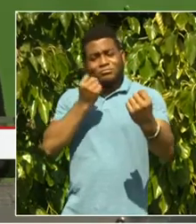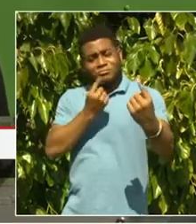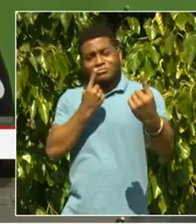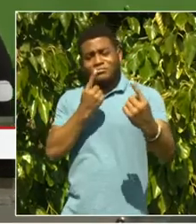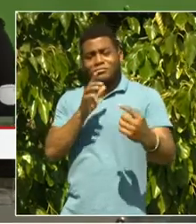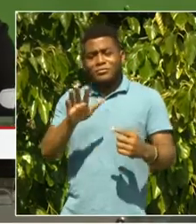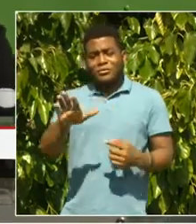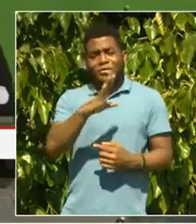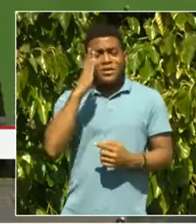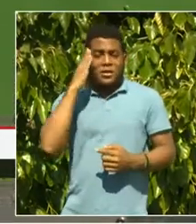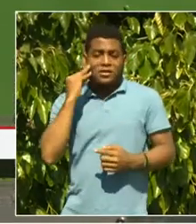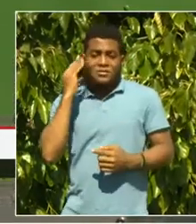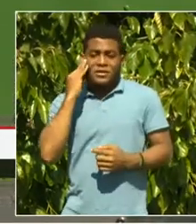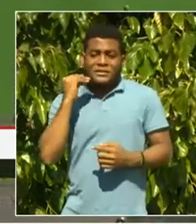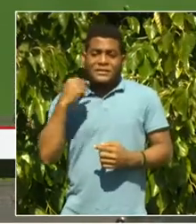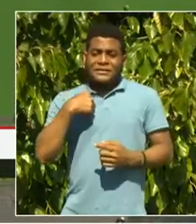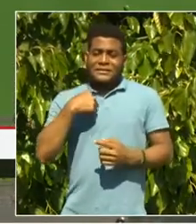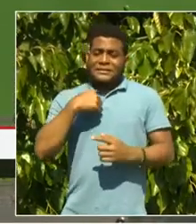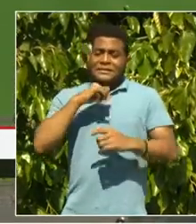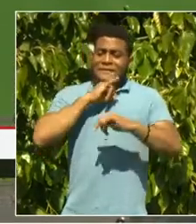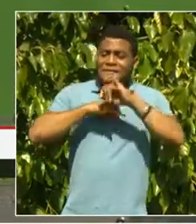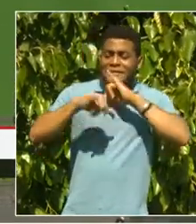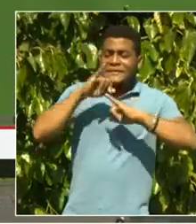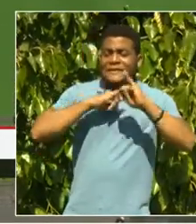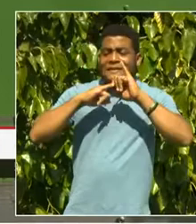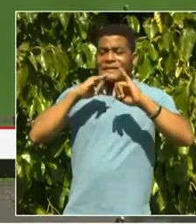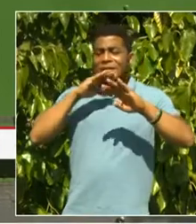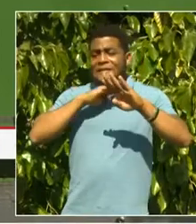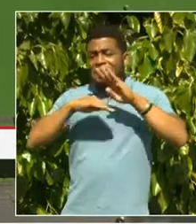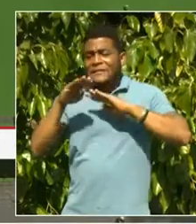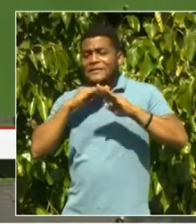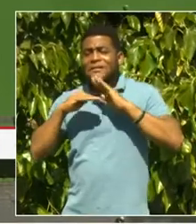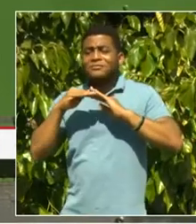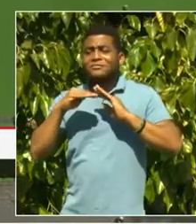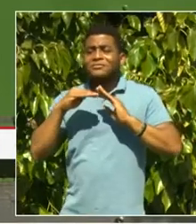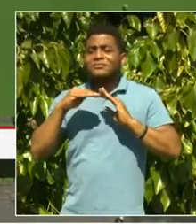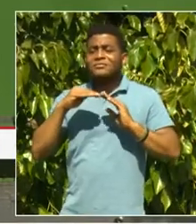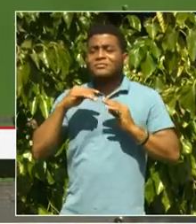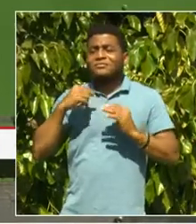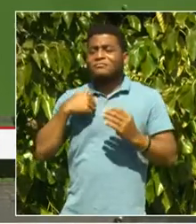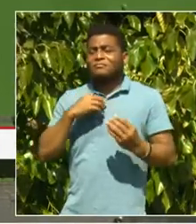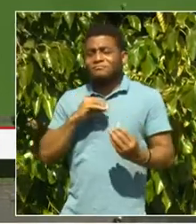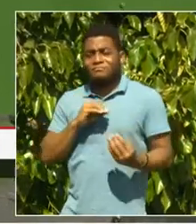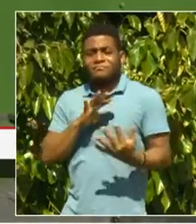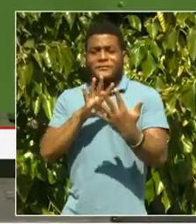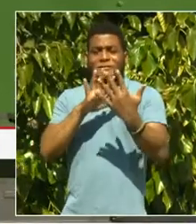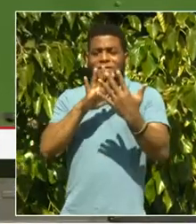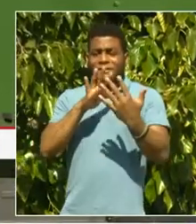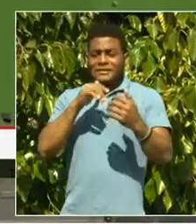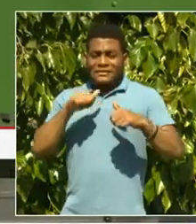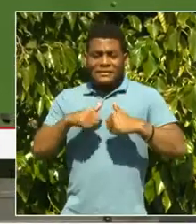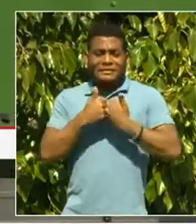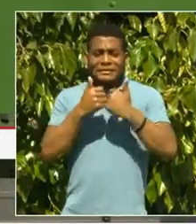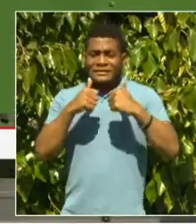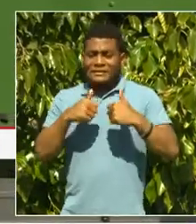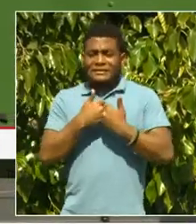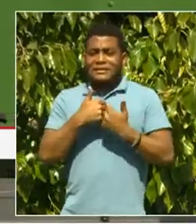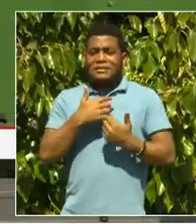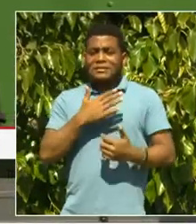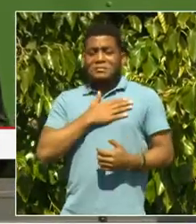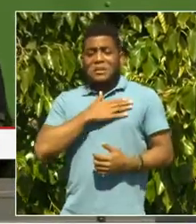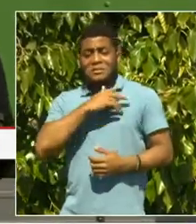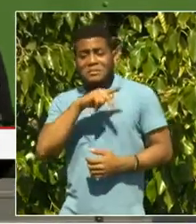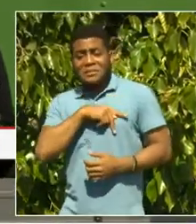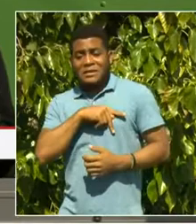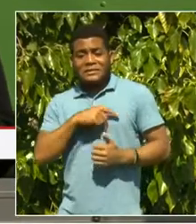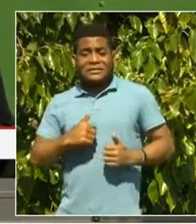with such programs in my personal life and professional life, and this program is one that you